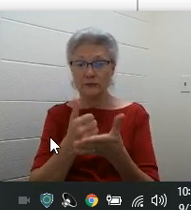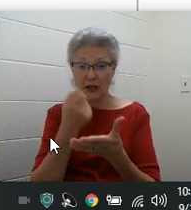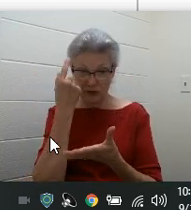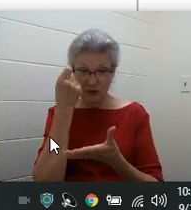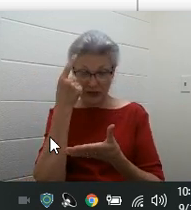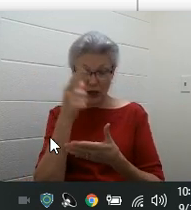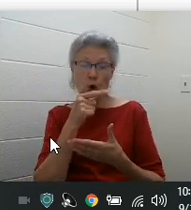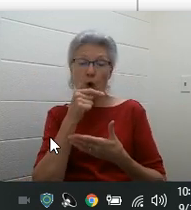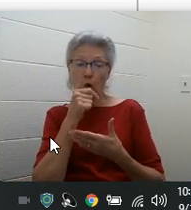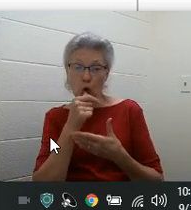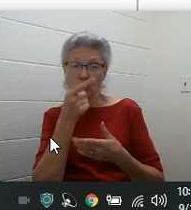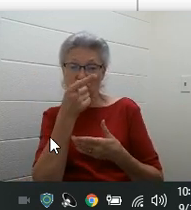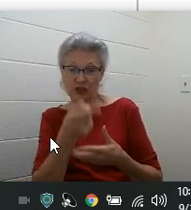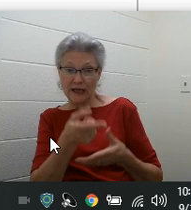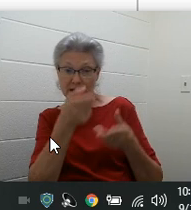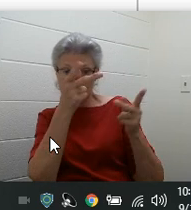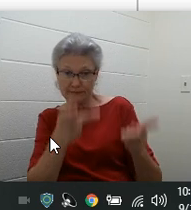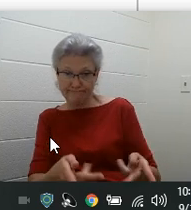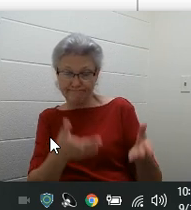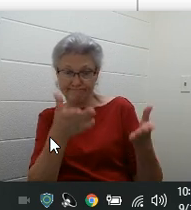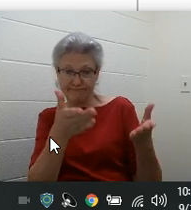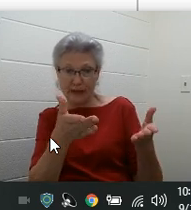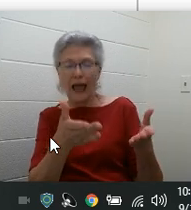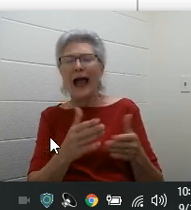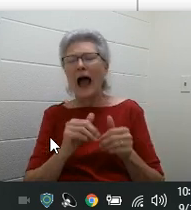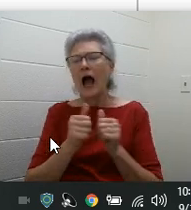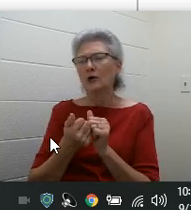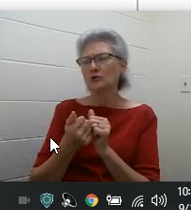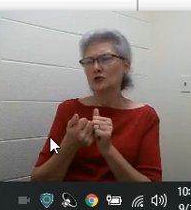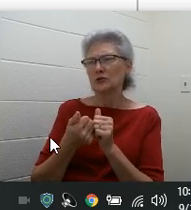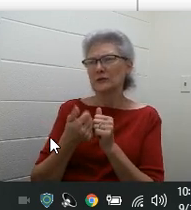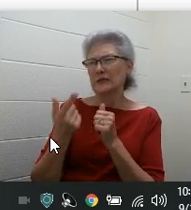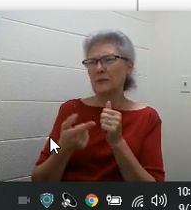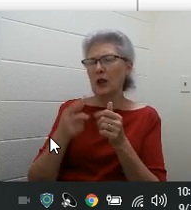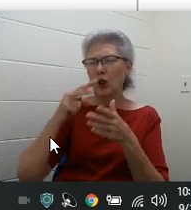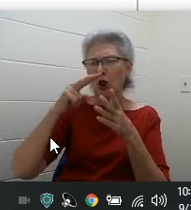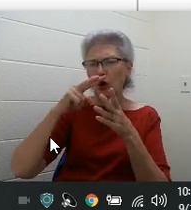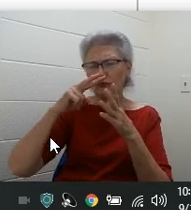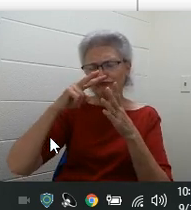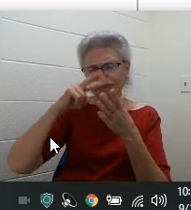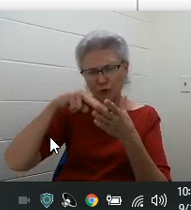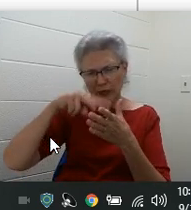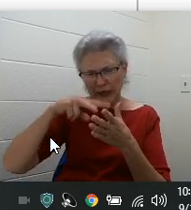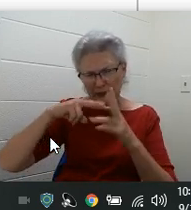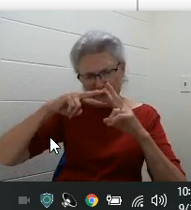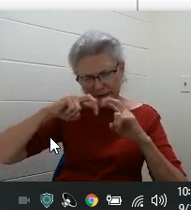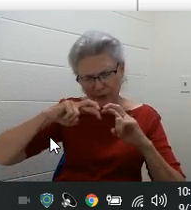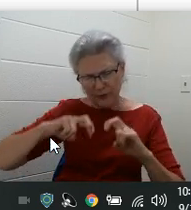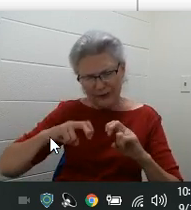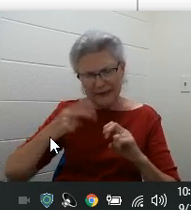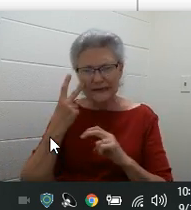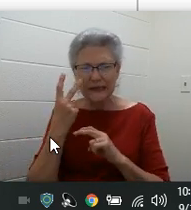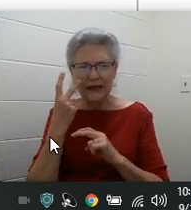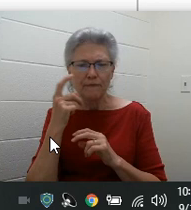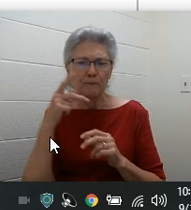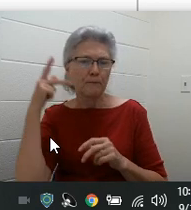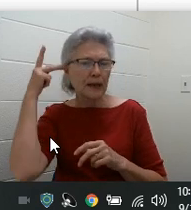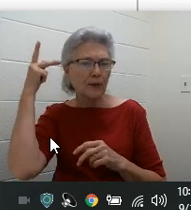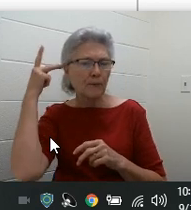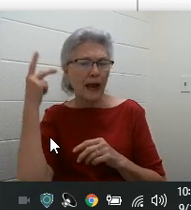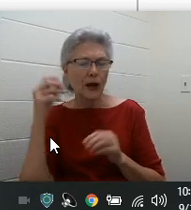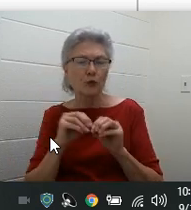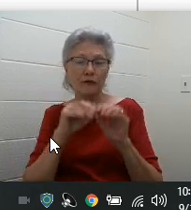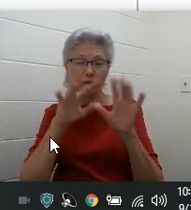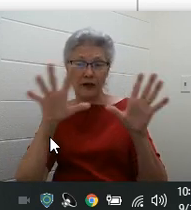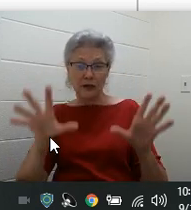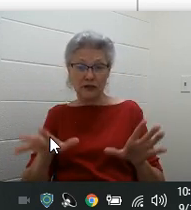is? I also want you to look further in the story and see if Peter Pan reveals anything more about himself.